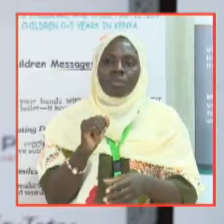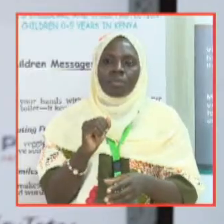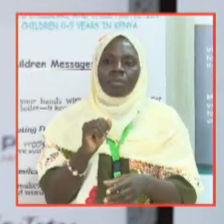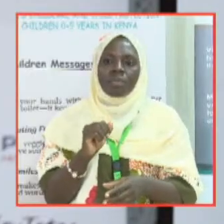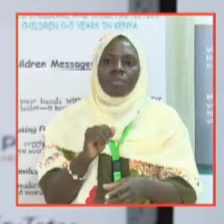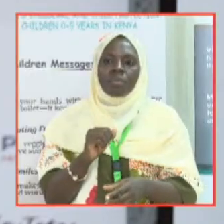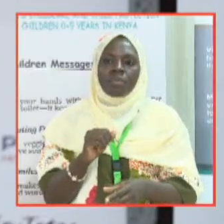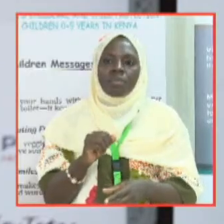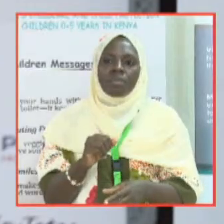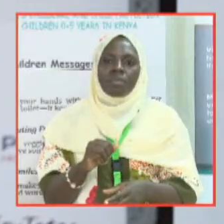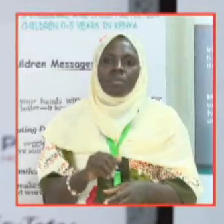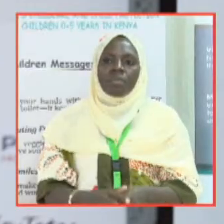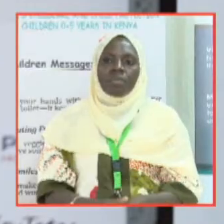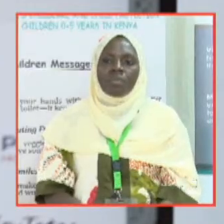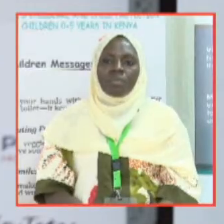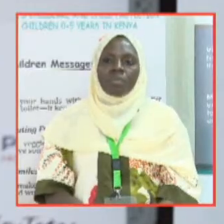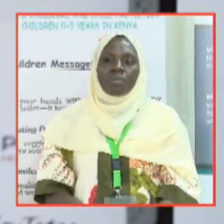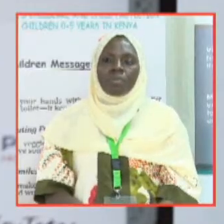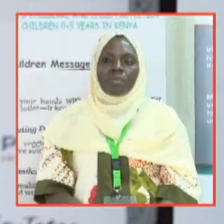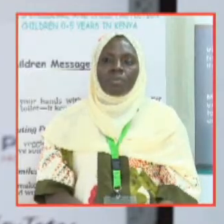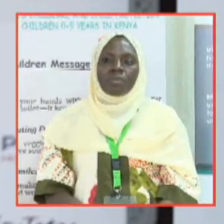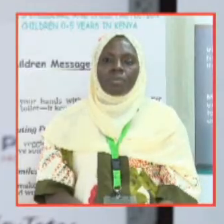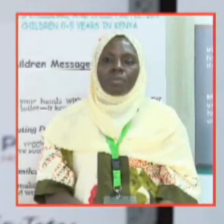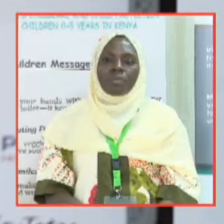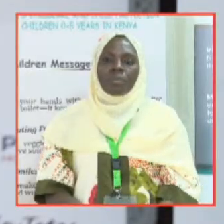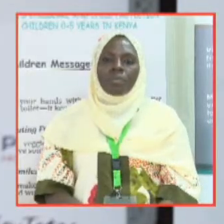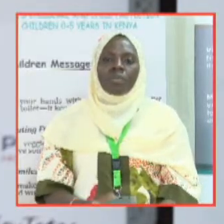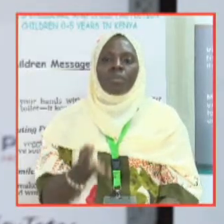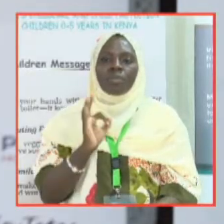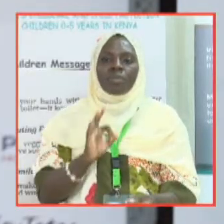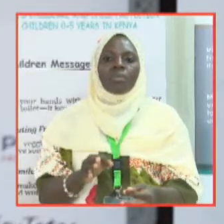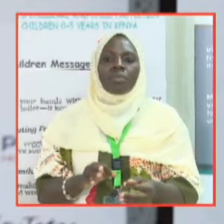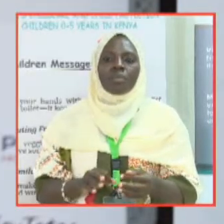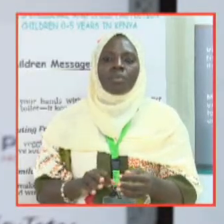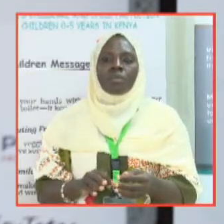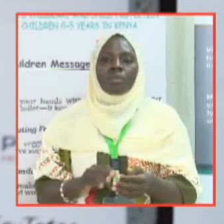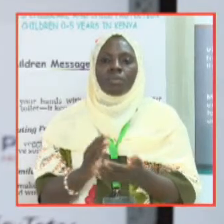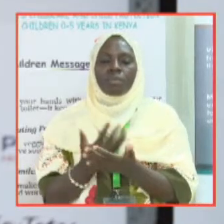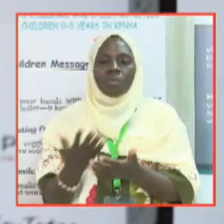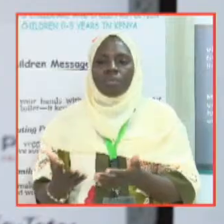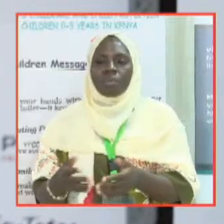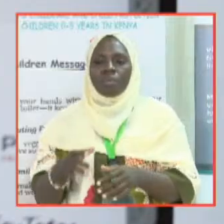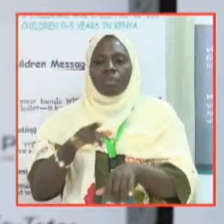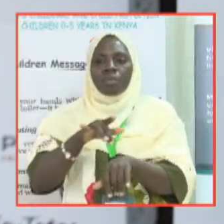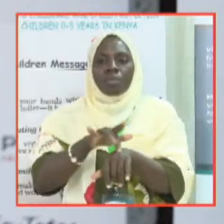it's likely not to appear in the annual development plan. And I know